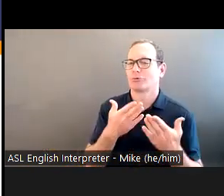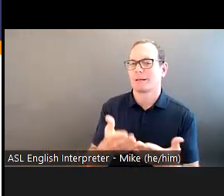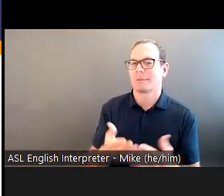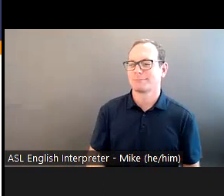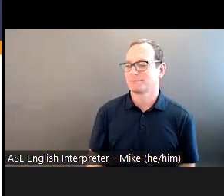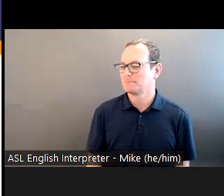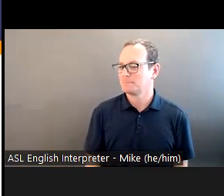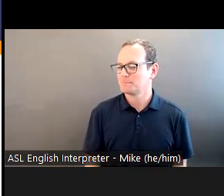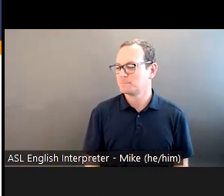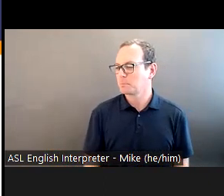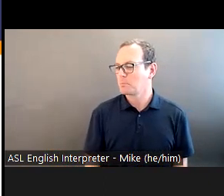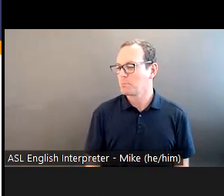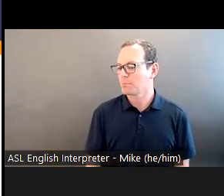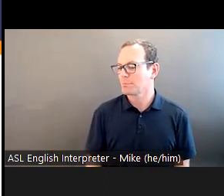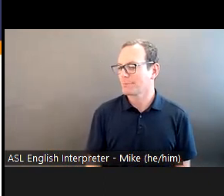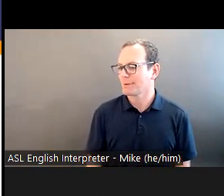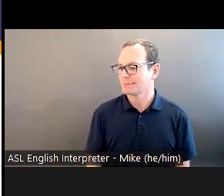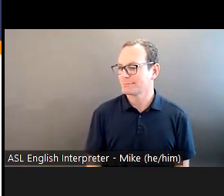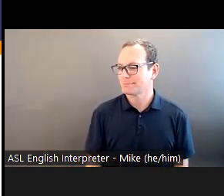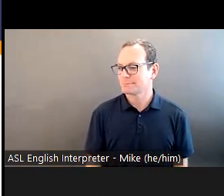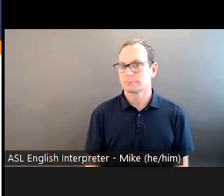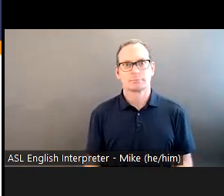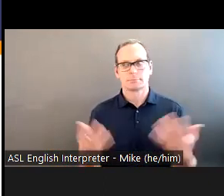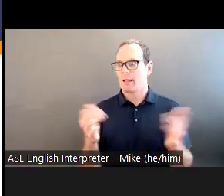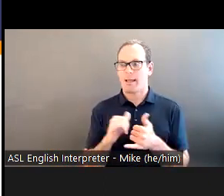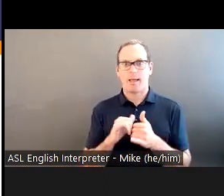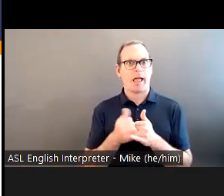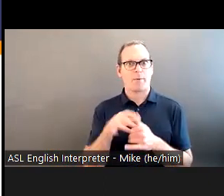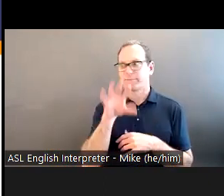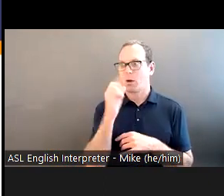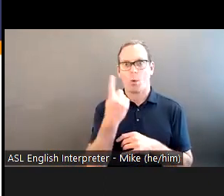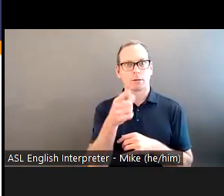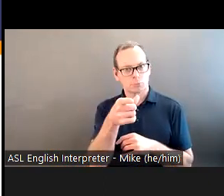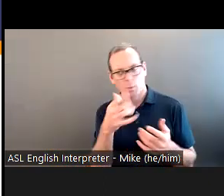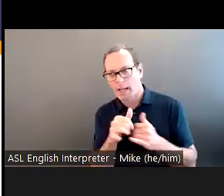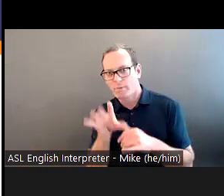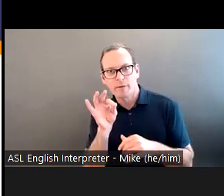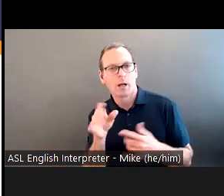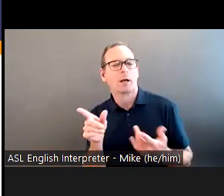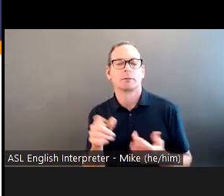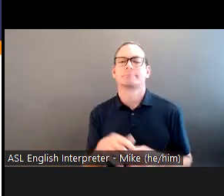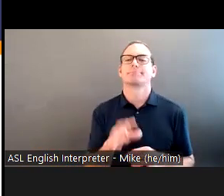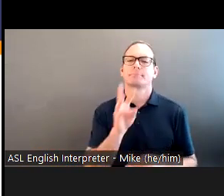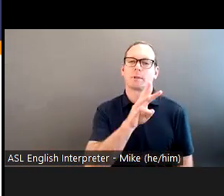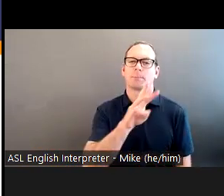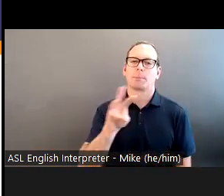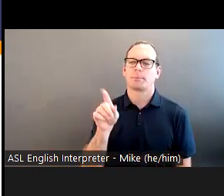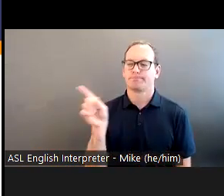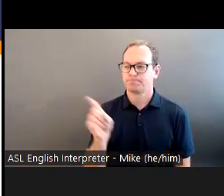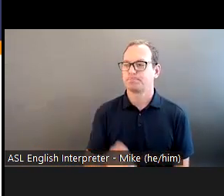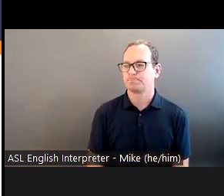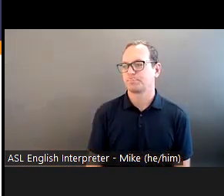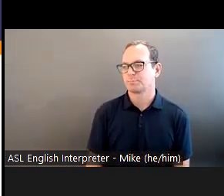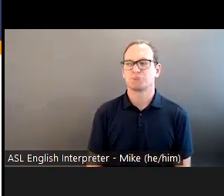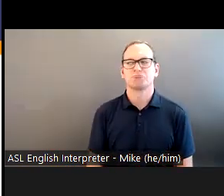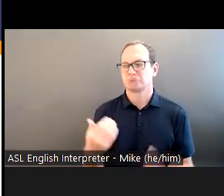assessor? So there is a web page. You go onto the web page. It has the list of all the assessors in the province. You can